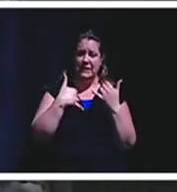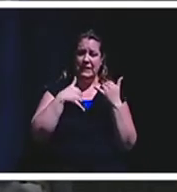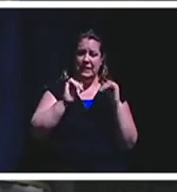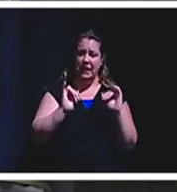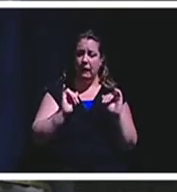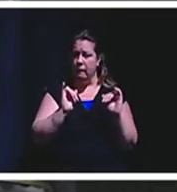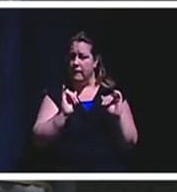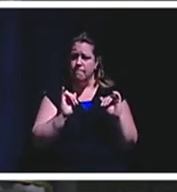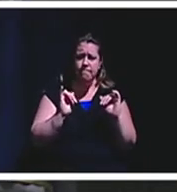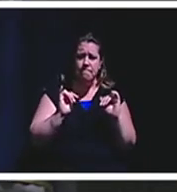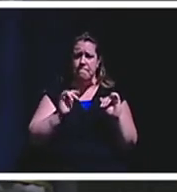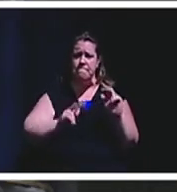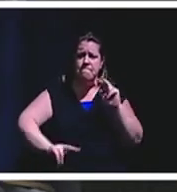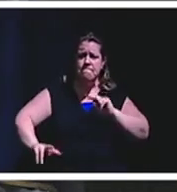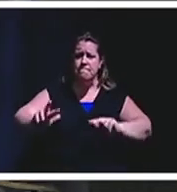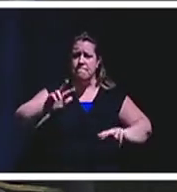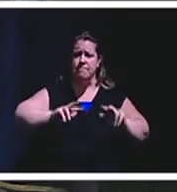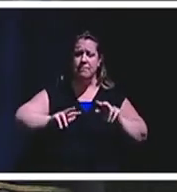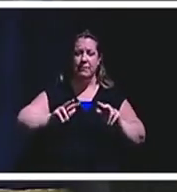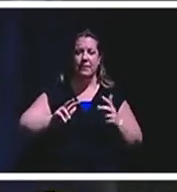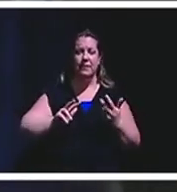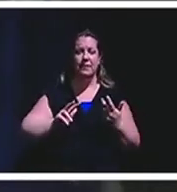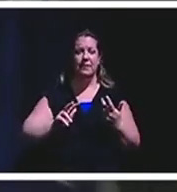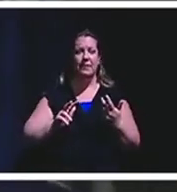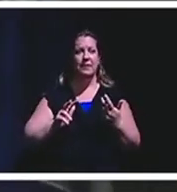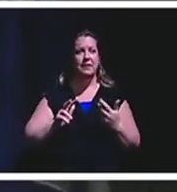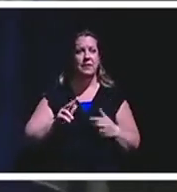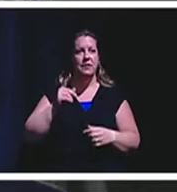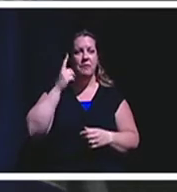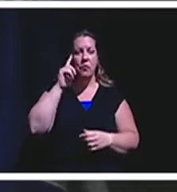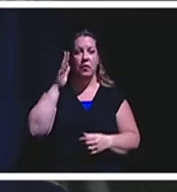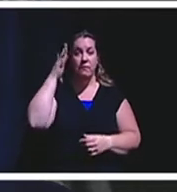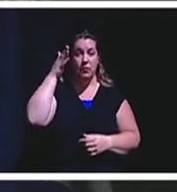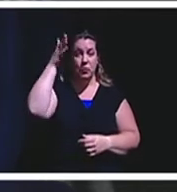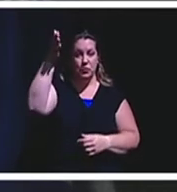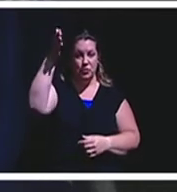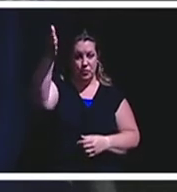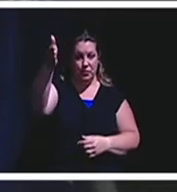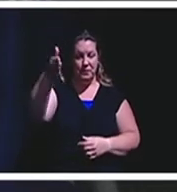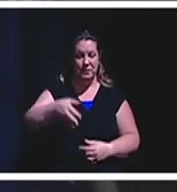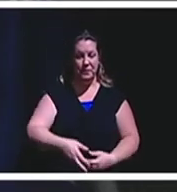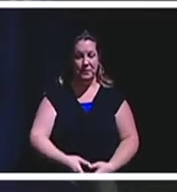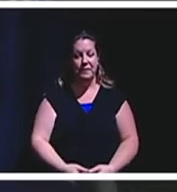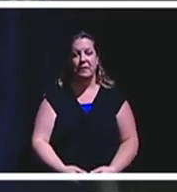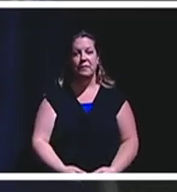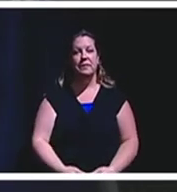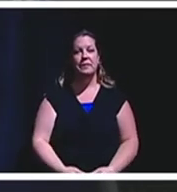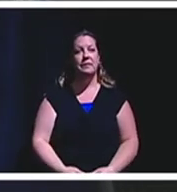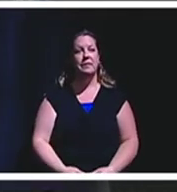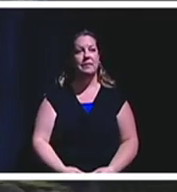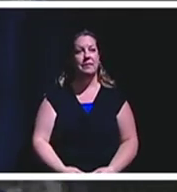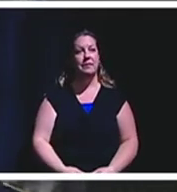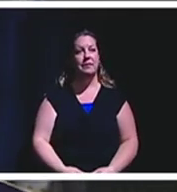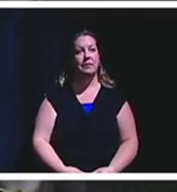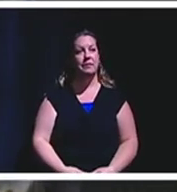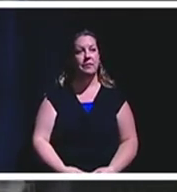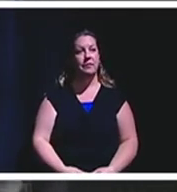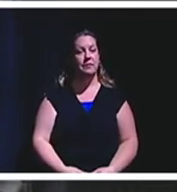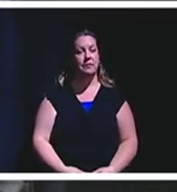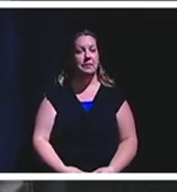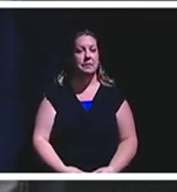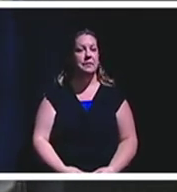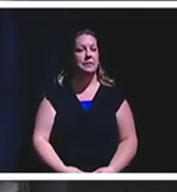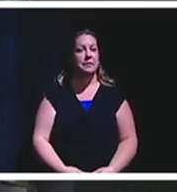lies in store in your years ahead. You will find